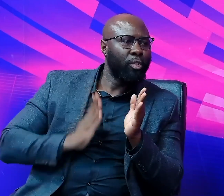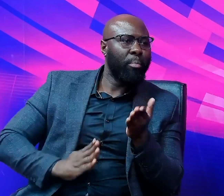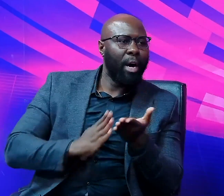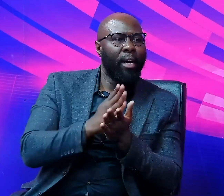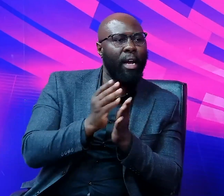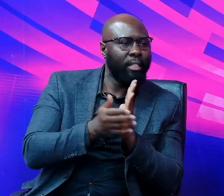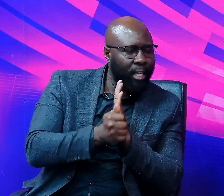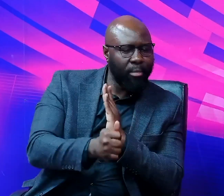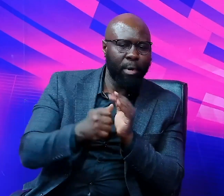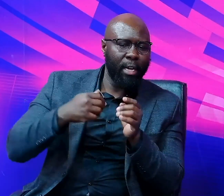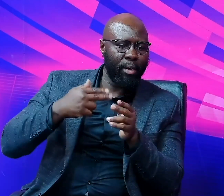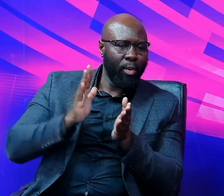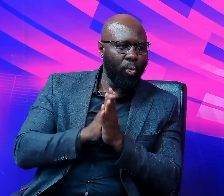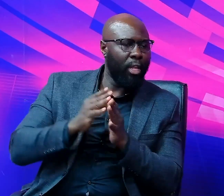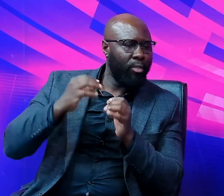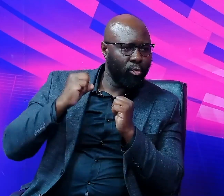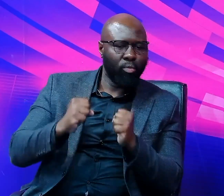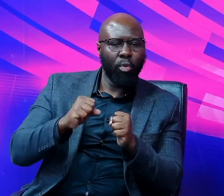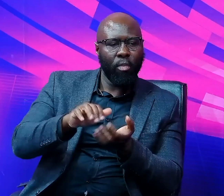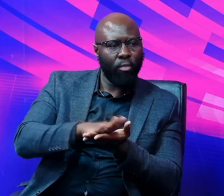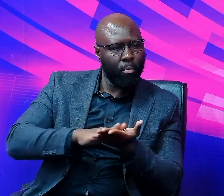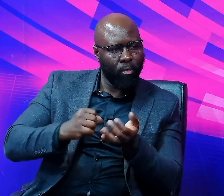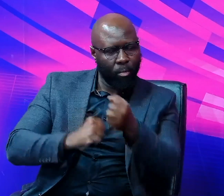true. So I am a human rights